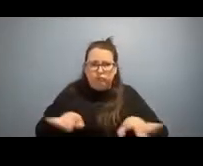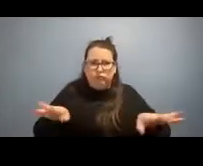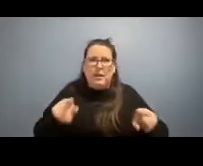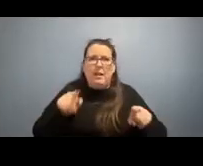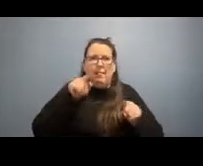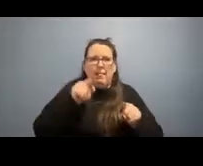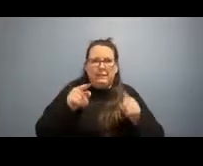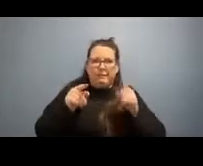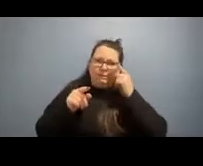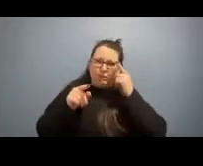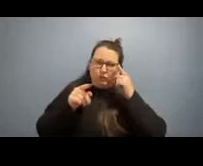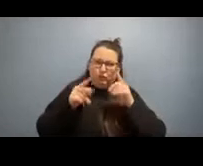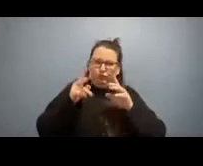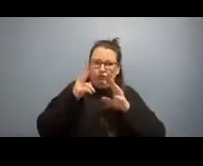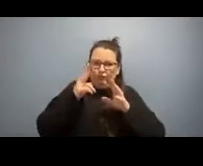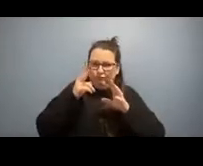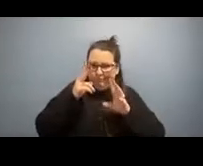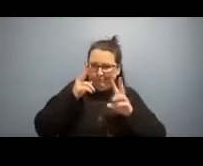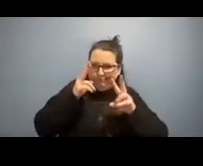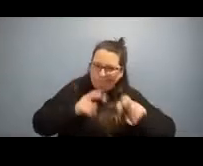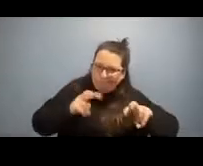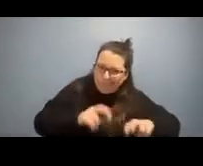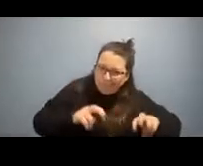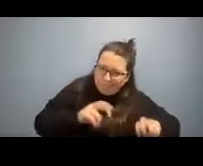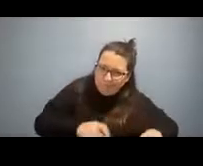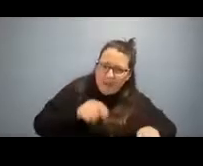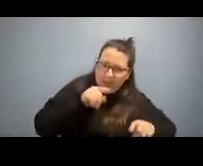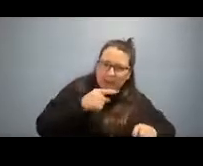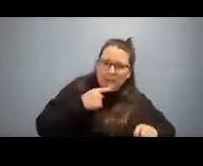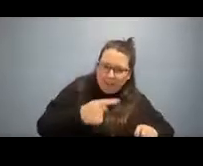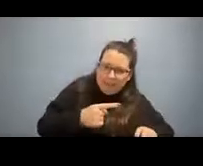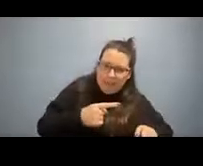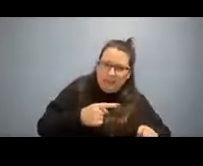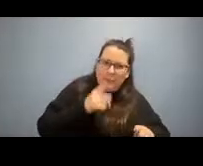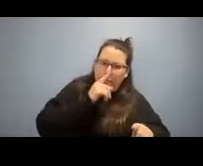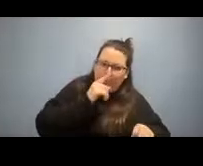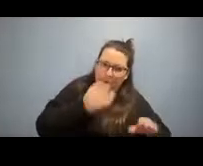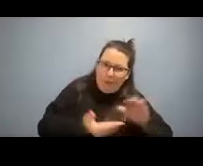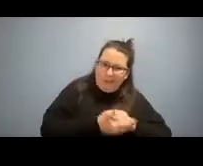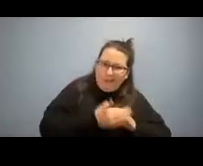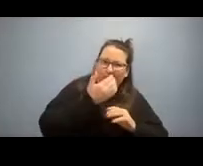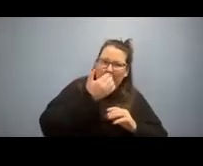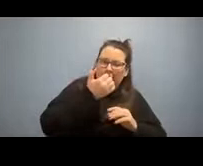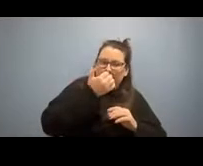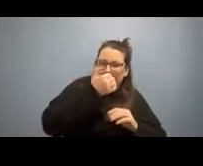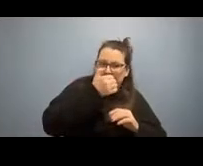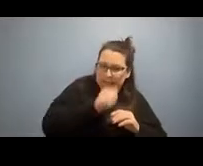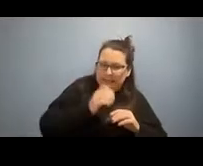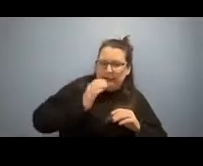decision was the same. People under 60 need to be given Pfizer, and people over 60 need to be given